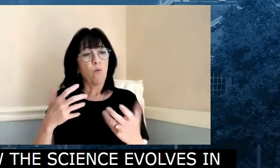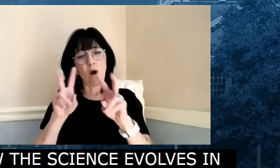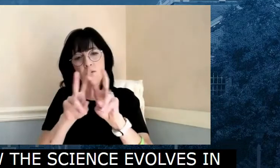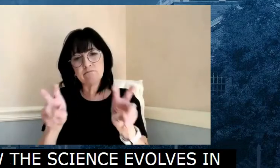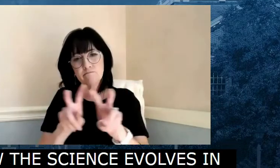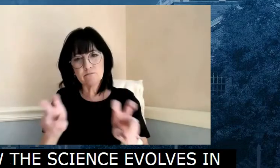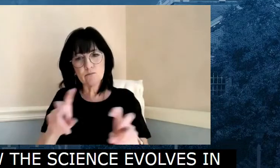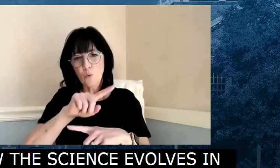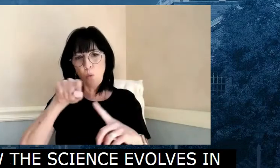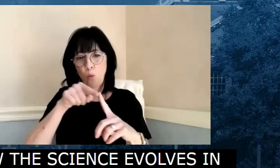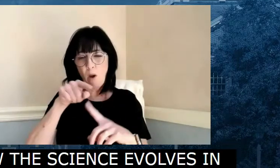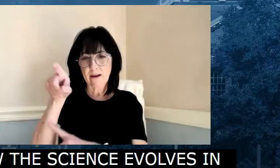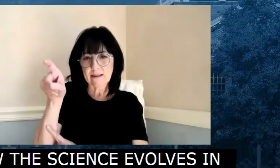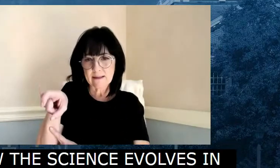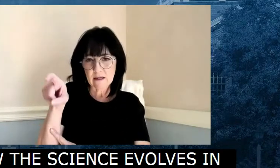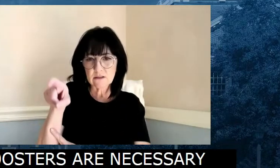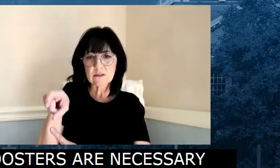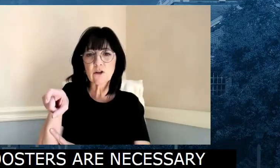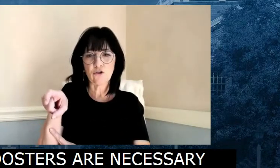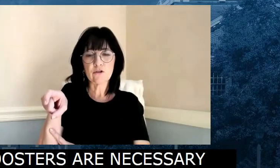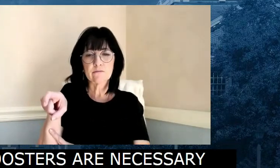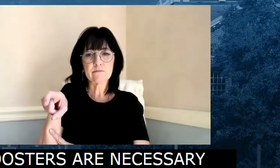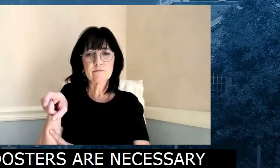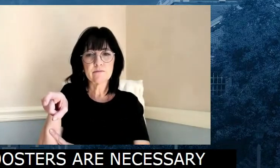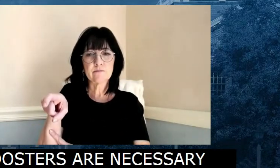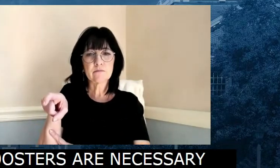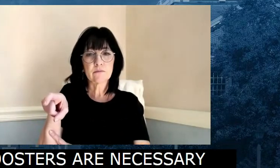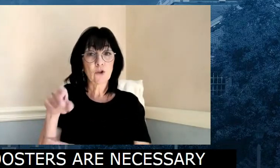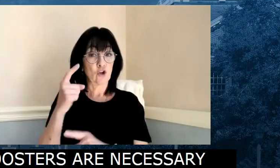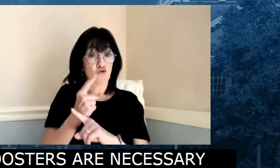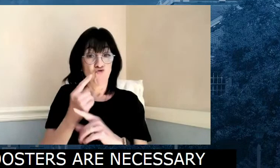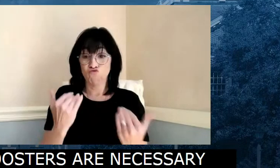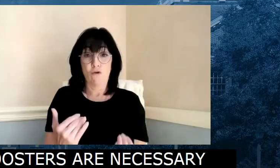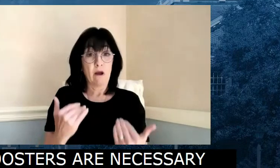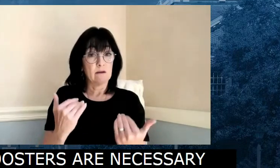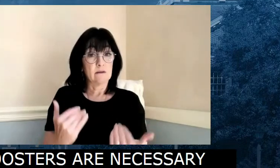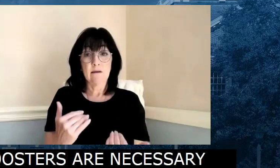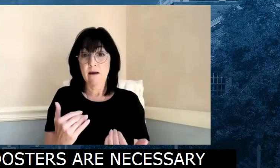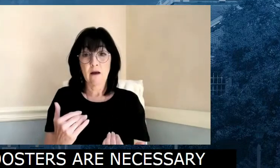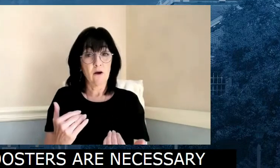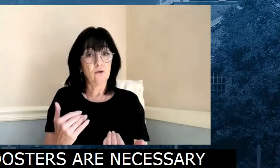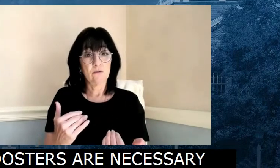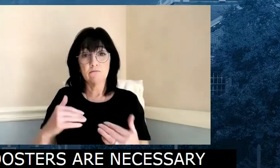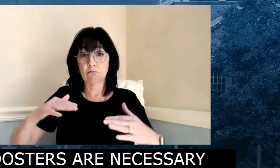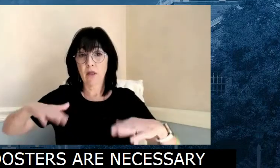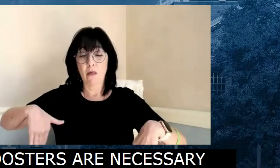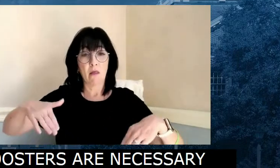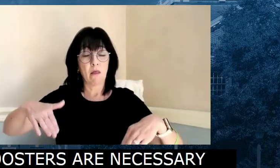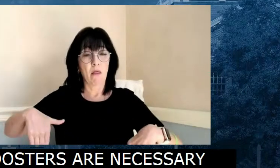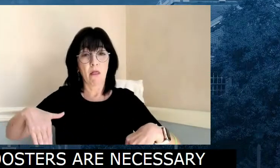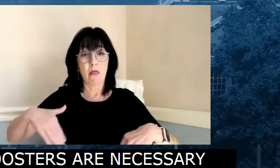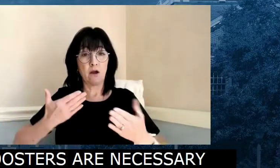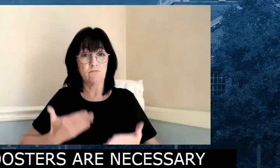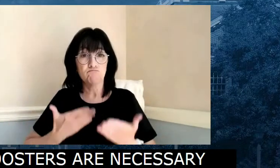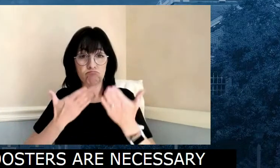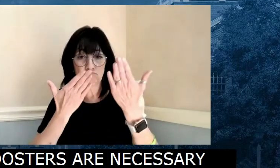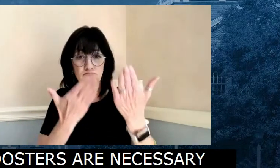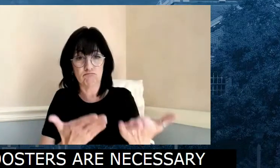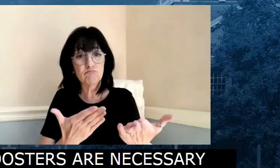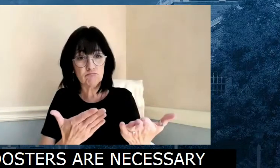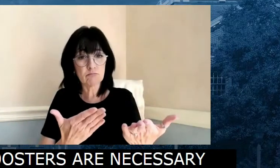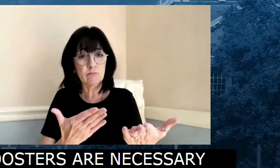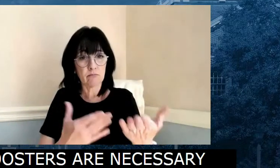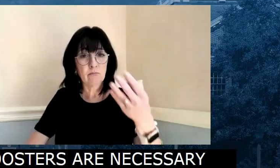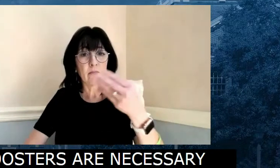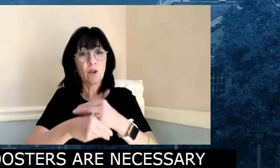are necessary. At this point, there is no recommendation for booster shots for